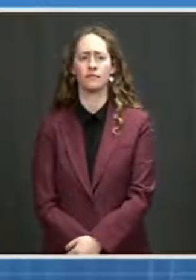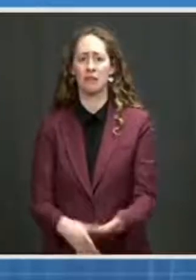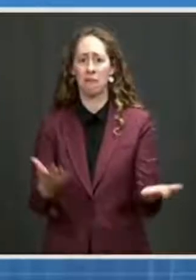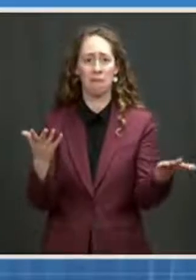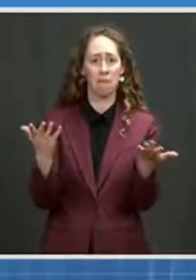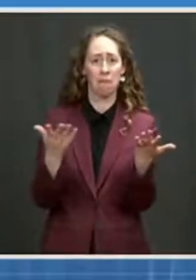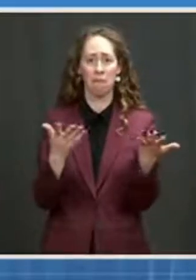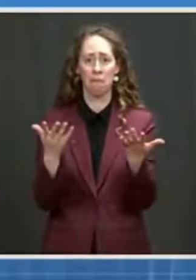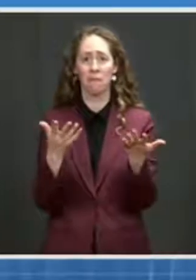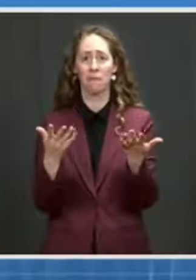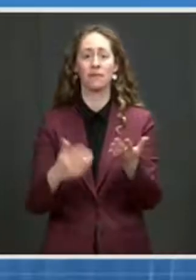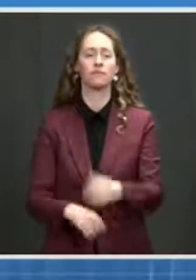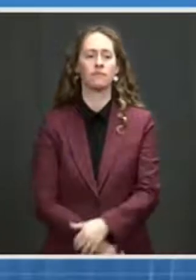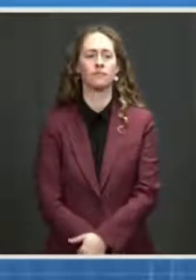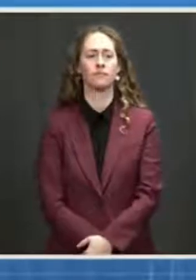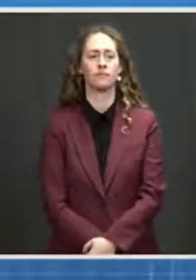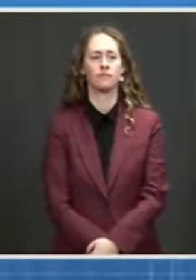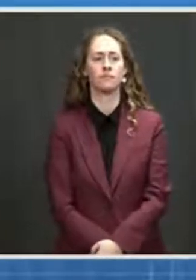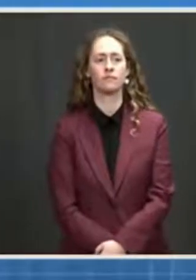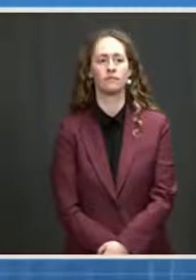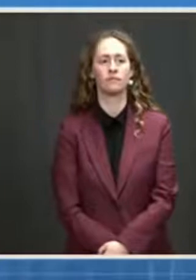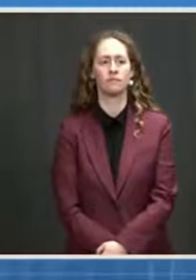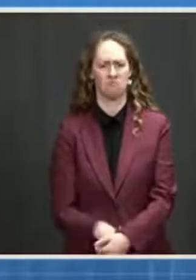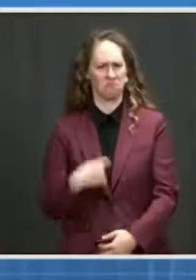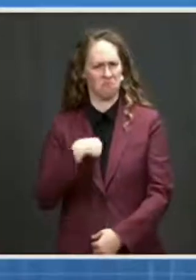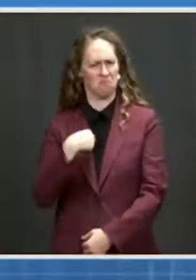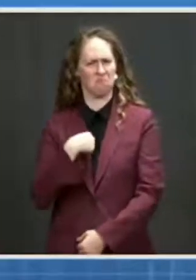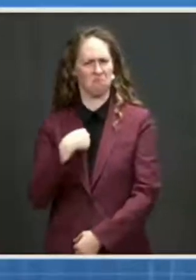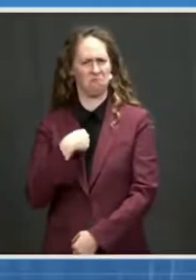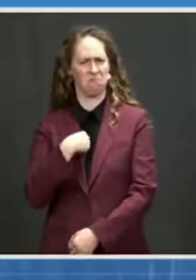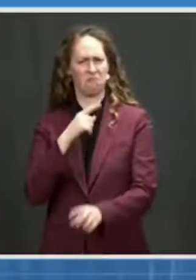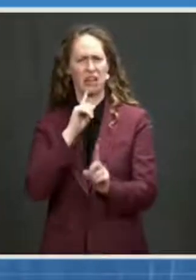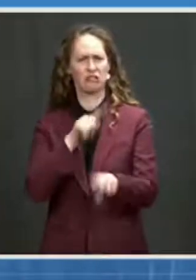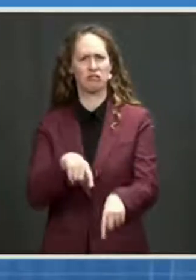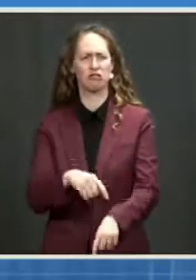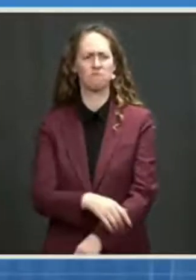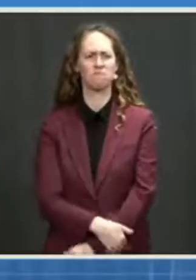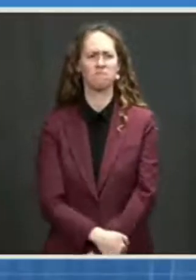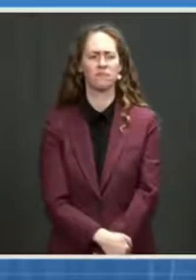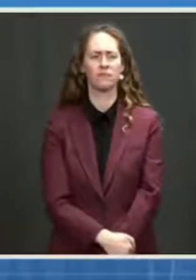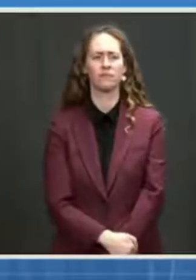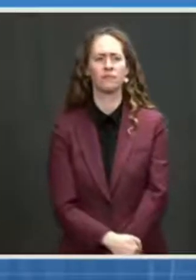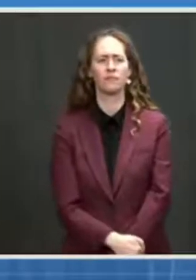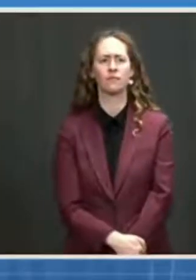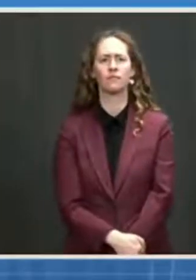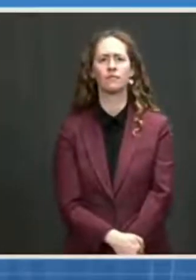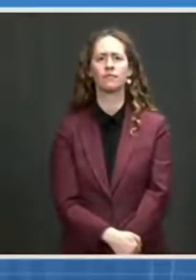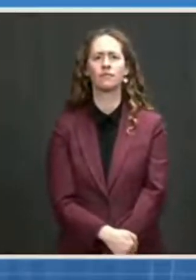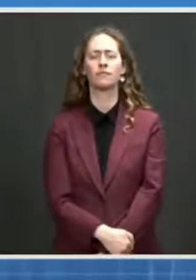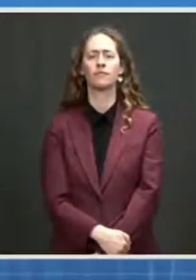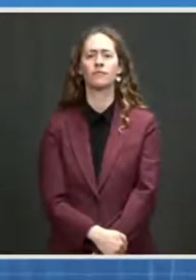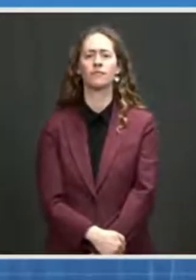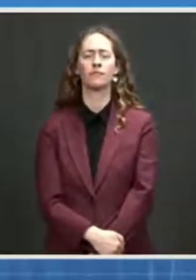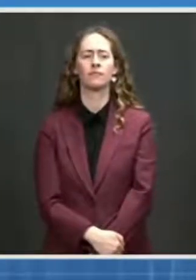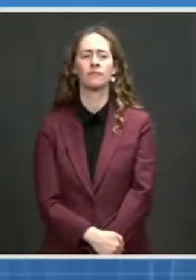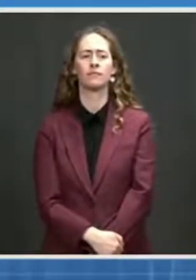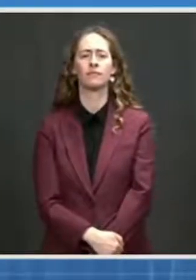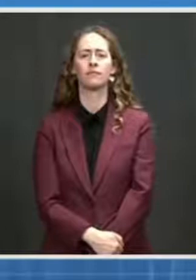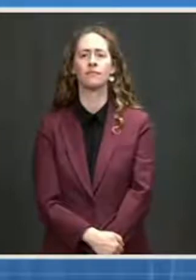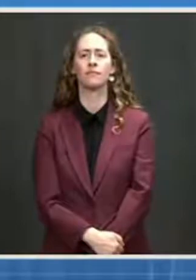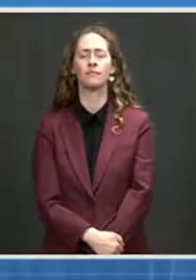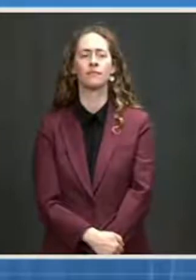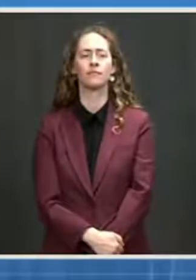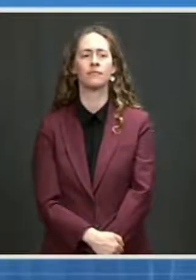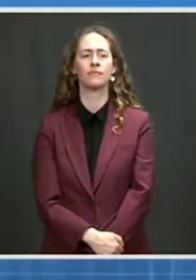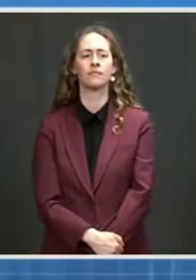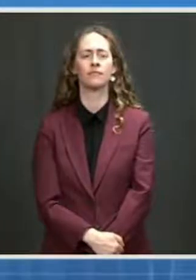Yeah, I'm absolutely happy to speak to that. And thanks for the question. We remain, across